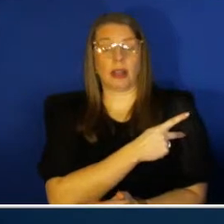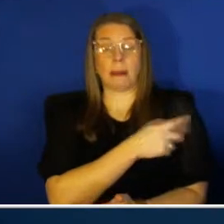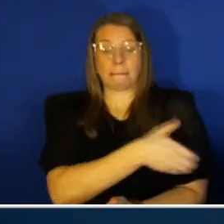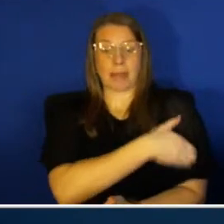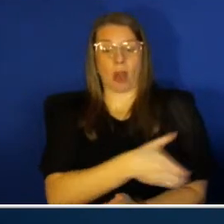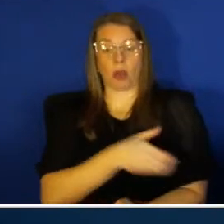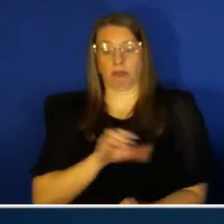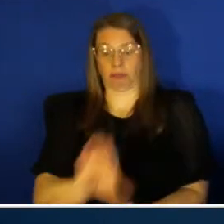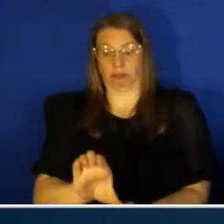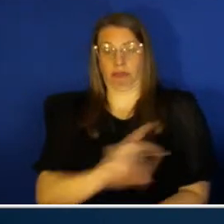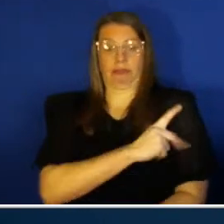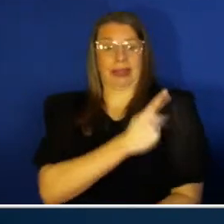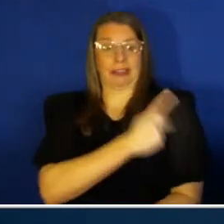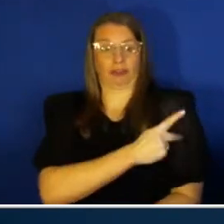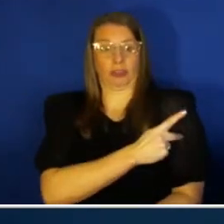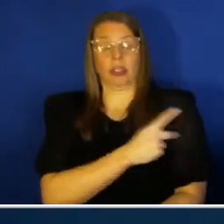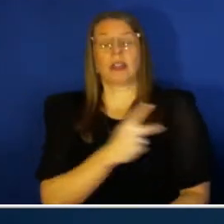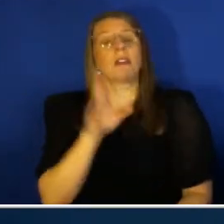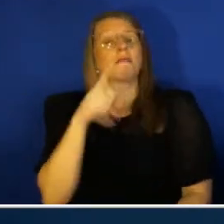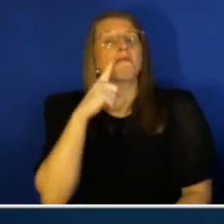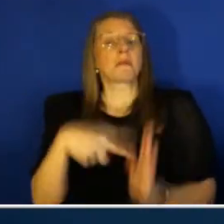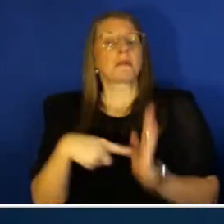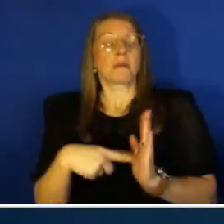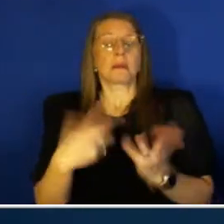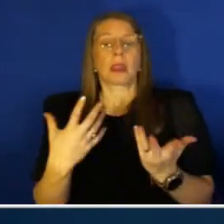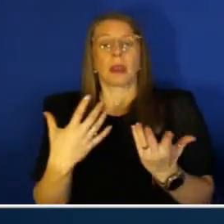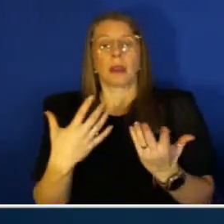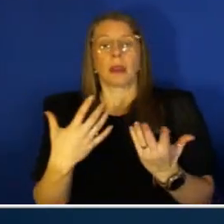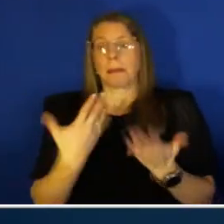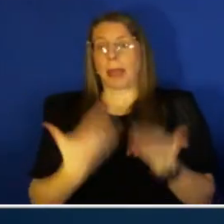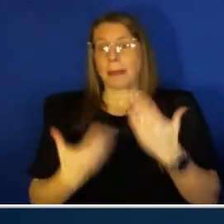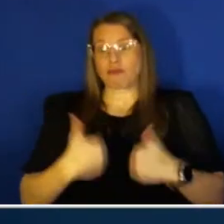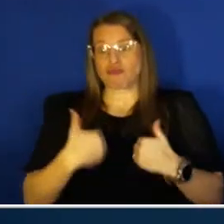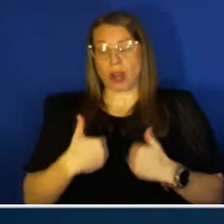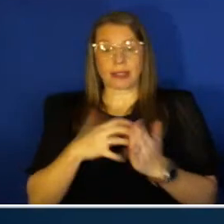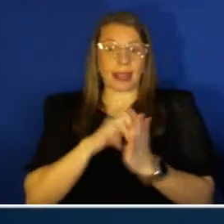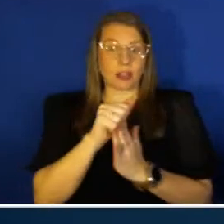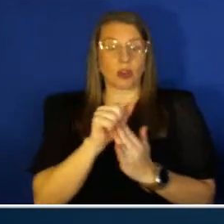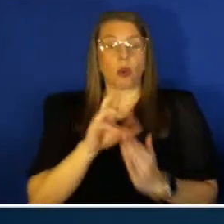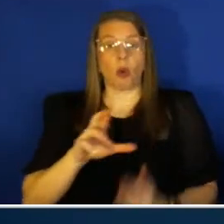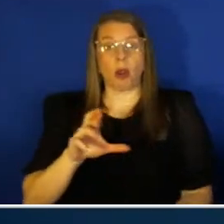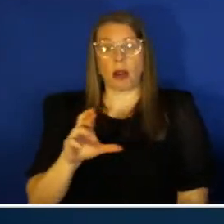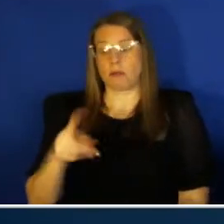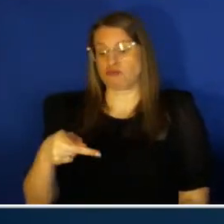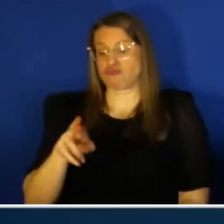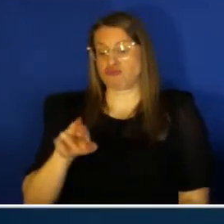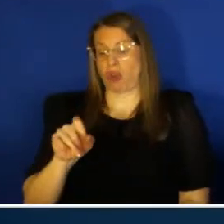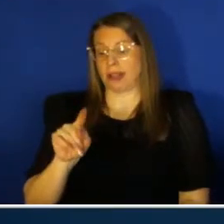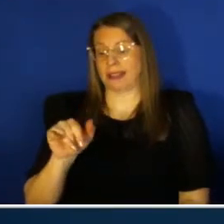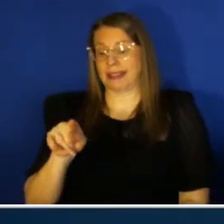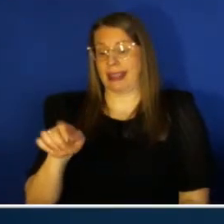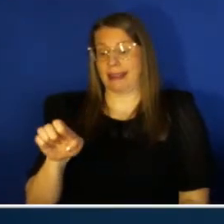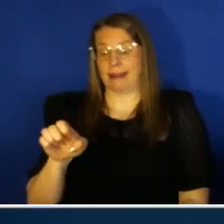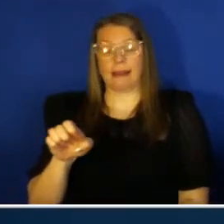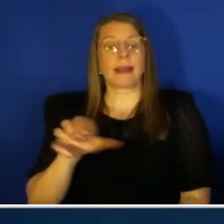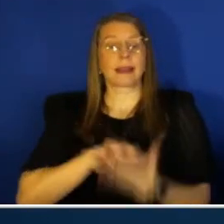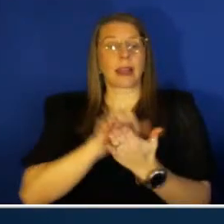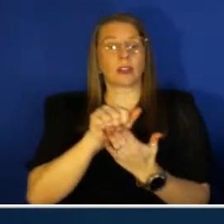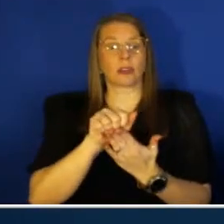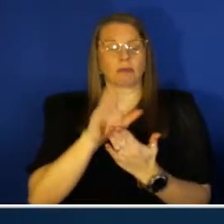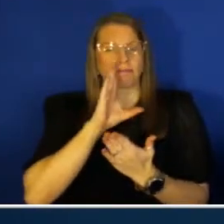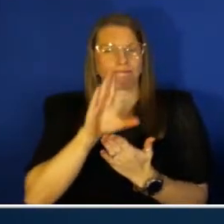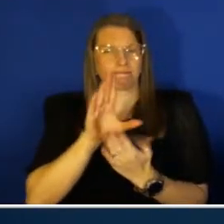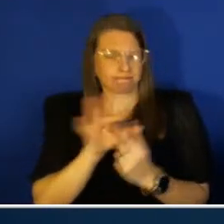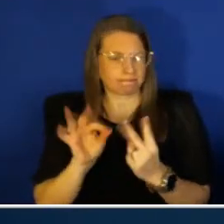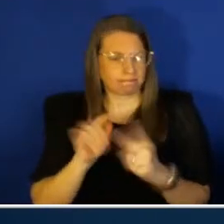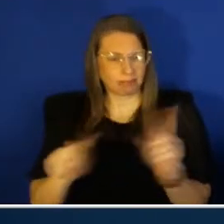You know, let's say you have breast cancer or prostate cancer. You've had some consultations, you've heard about the options, but you're wondering if